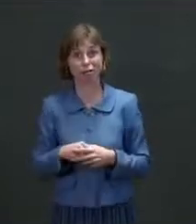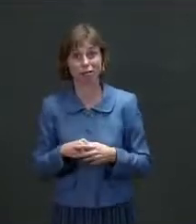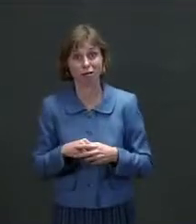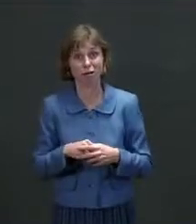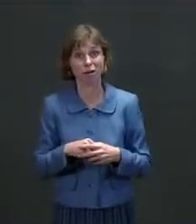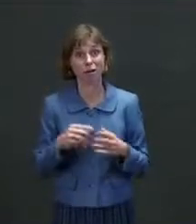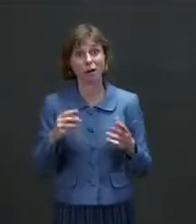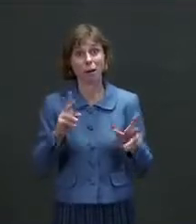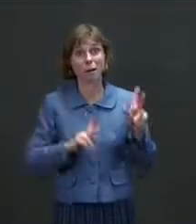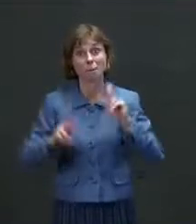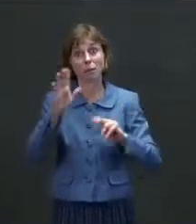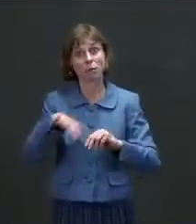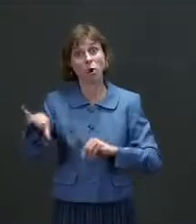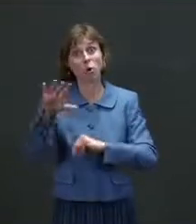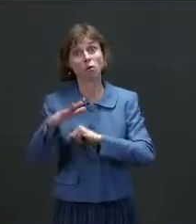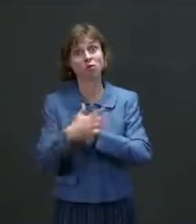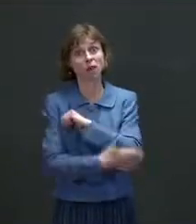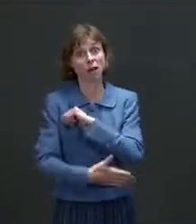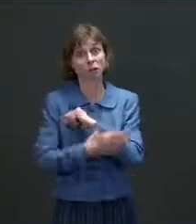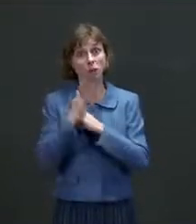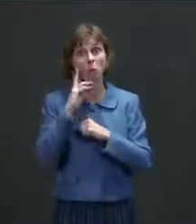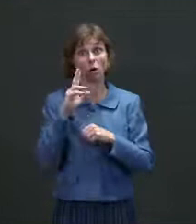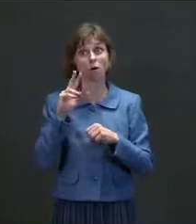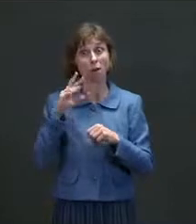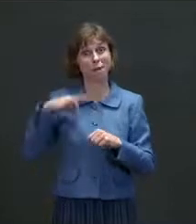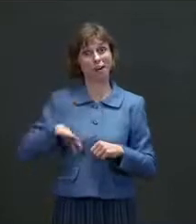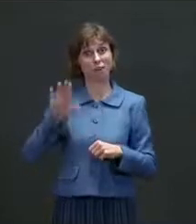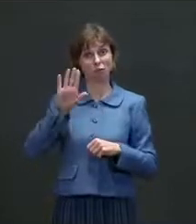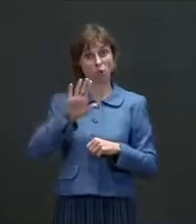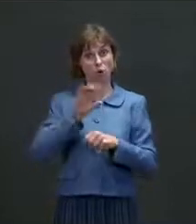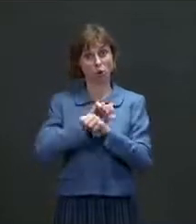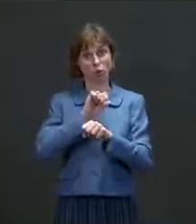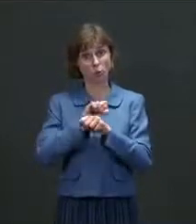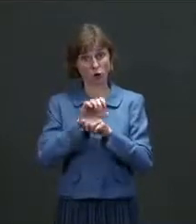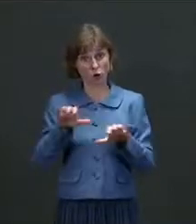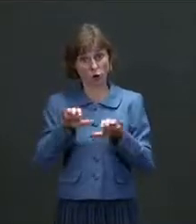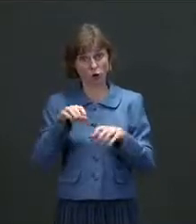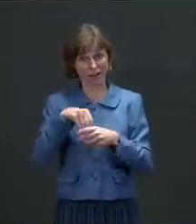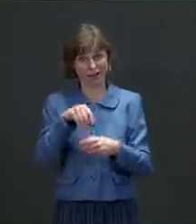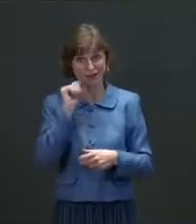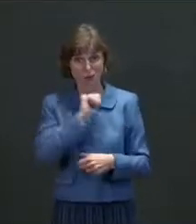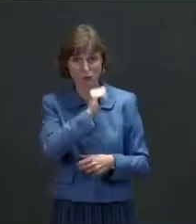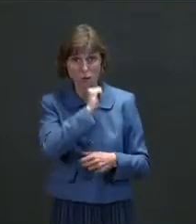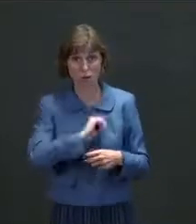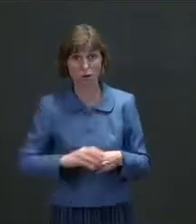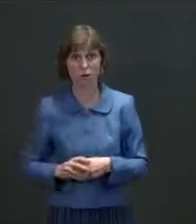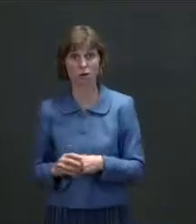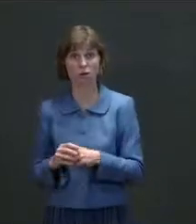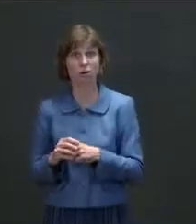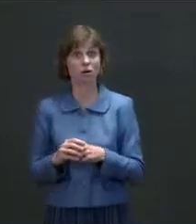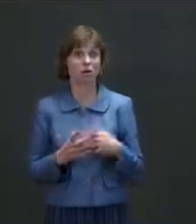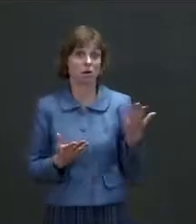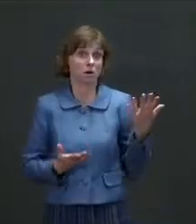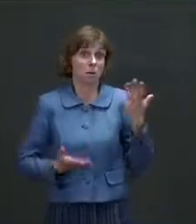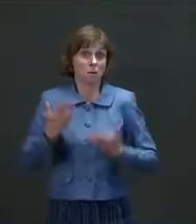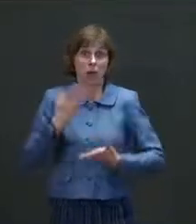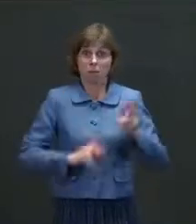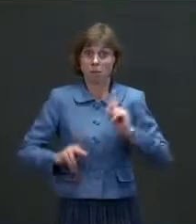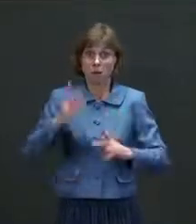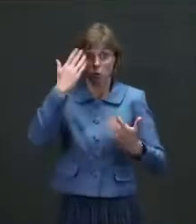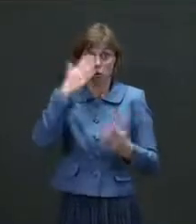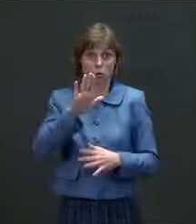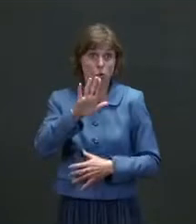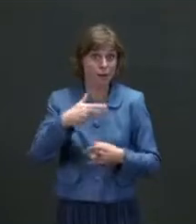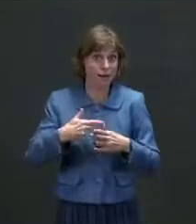around the country who are going to benefit from the work you all are doing on the ground in Arizona. People who may not know your name, people you may not